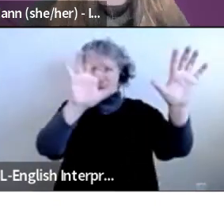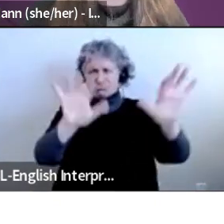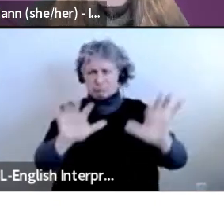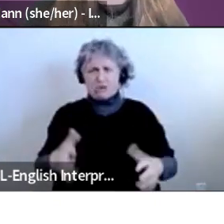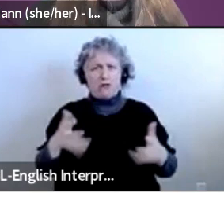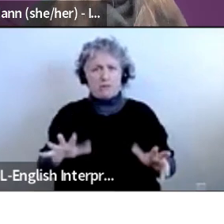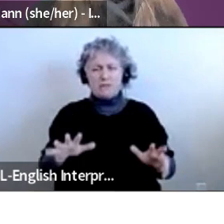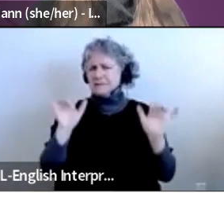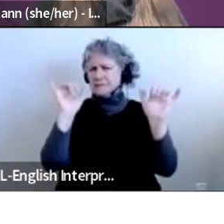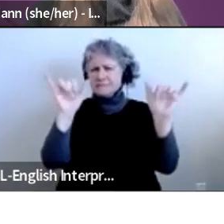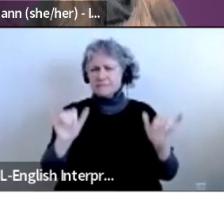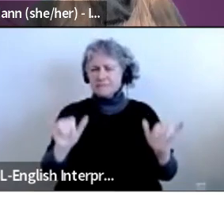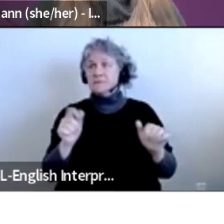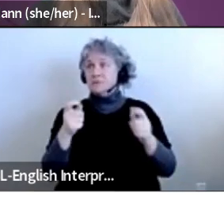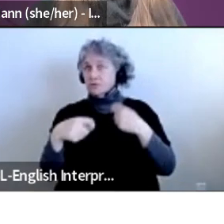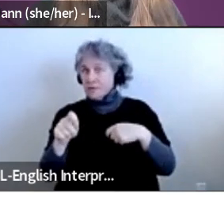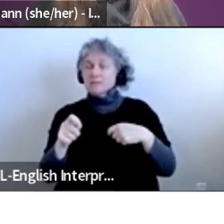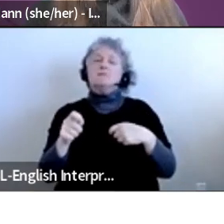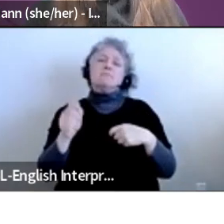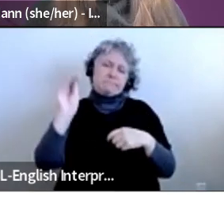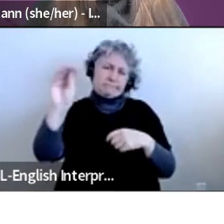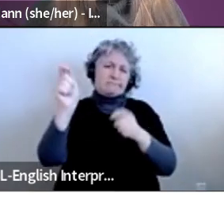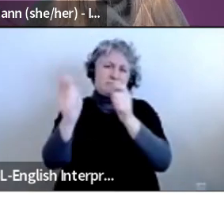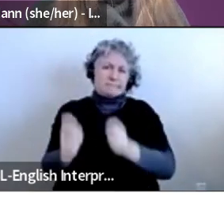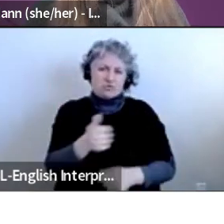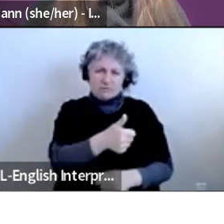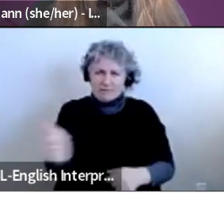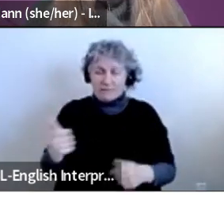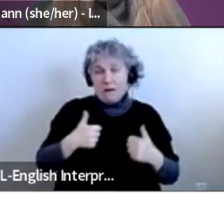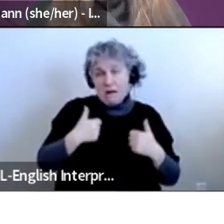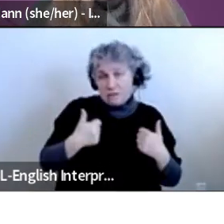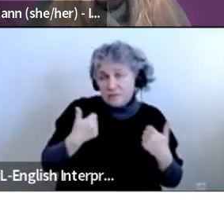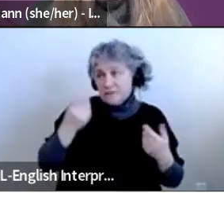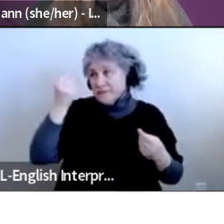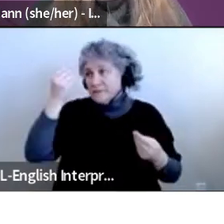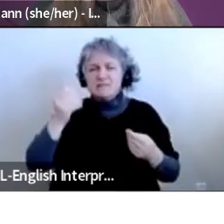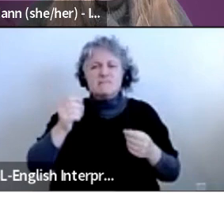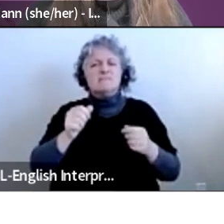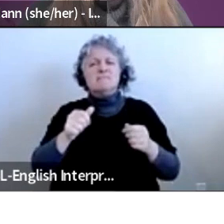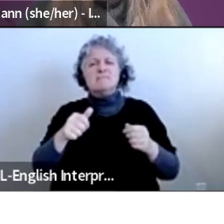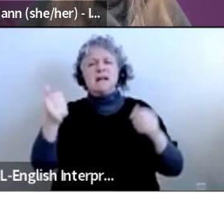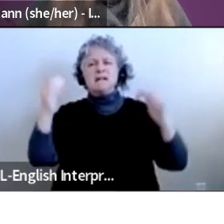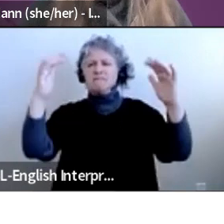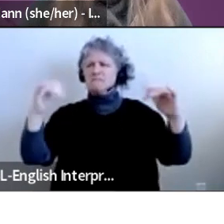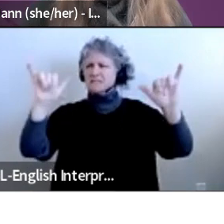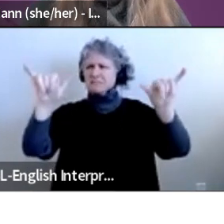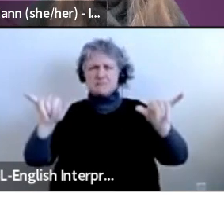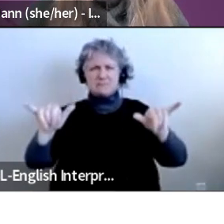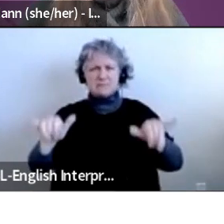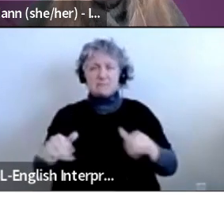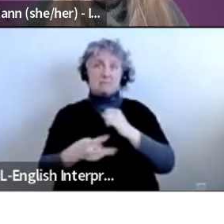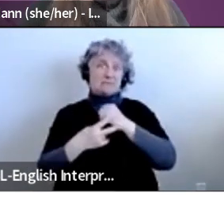that haven't changed. So if your address information, any other information in this section that hasn't changed, you could save